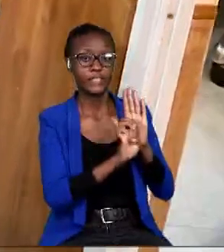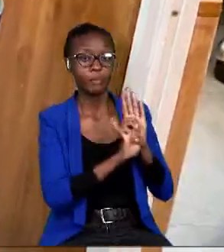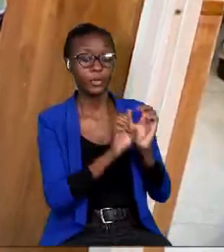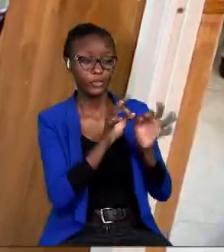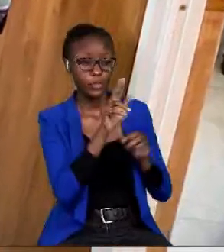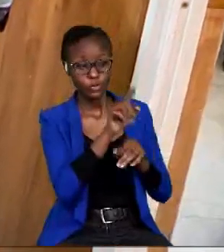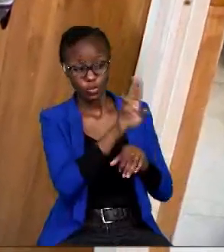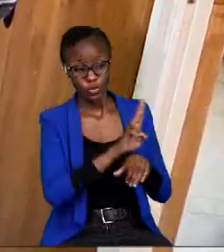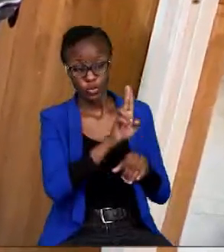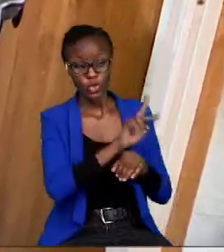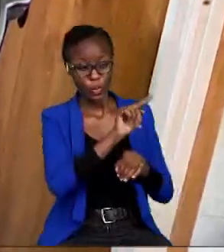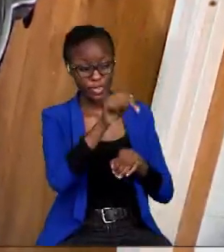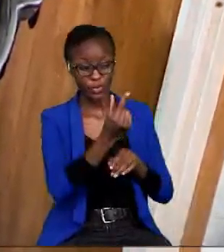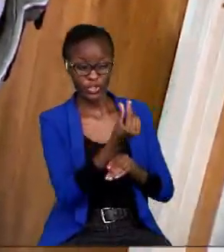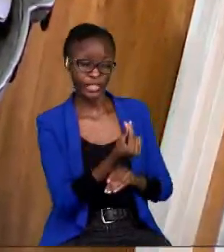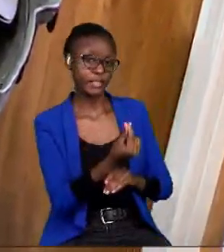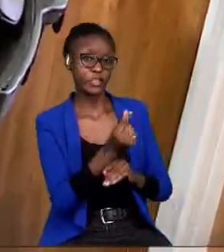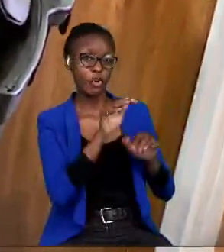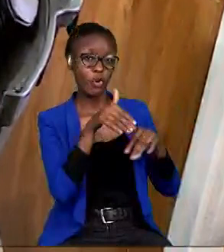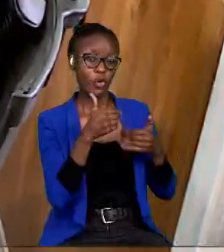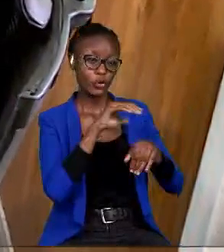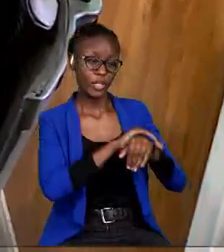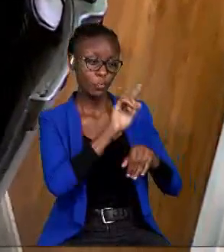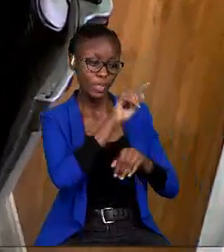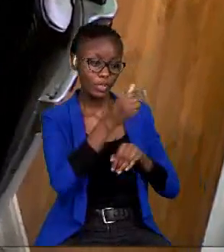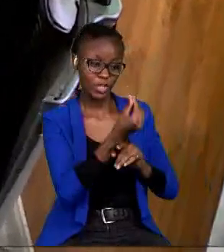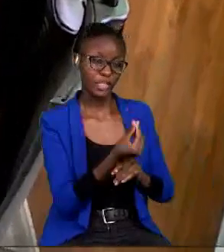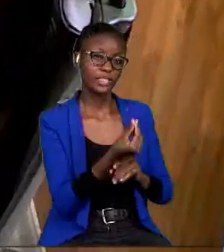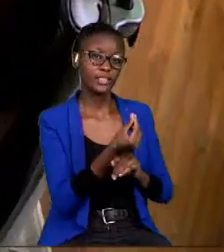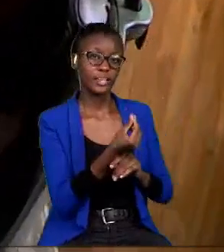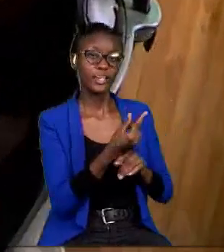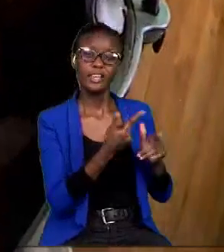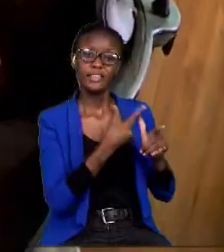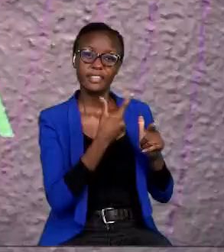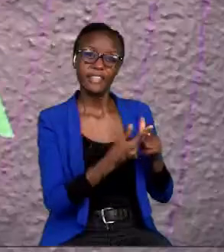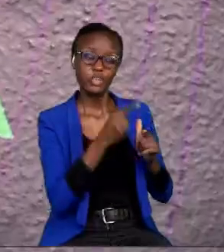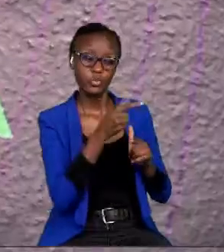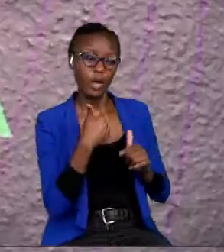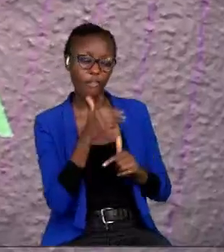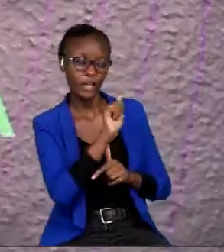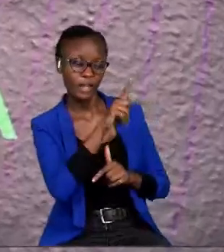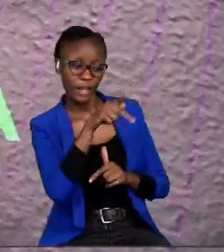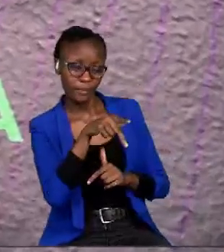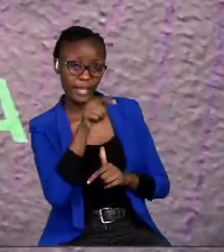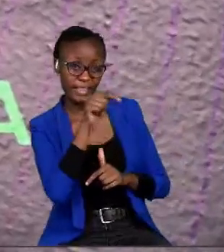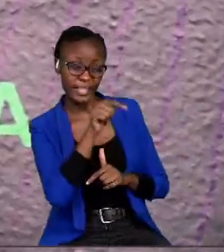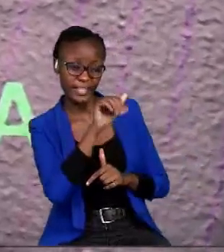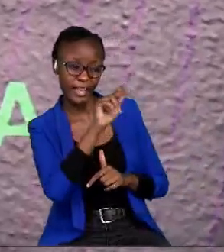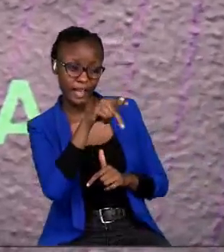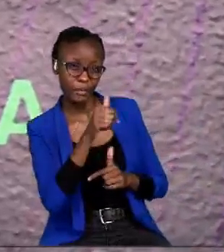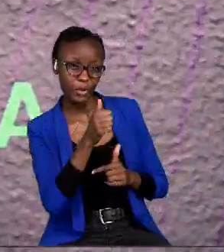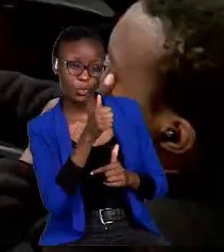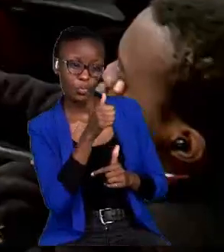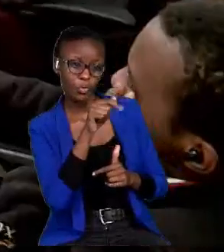you spend shillings, 1,000 shillings, or just receive shillings, 1,000 shillings, and you are having the Sortika app, it will prompt you to